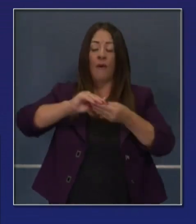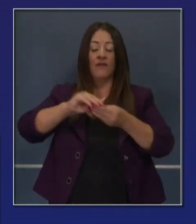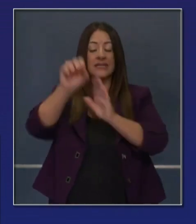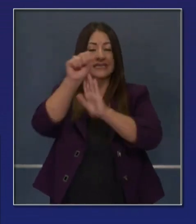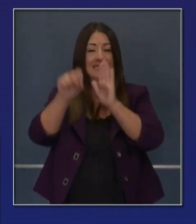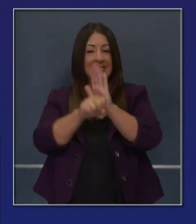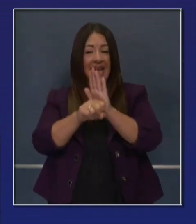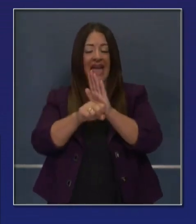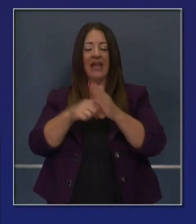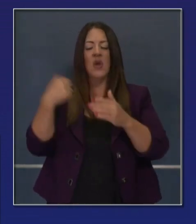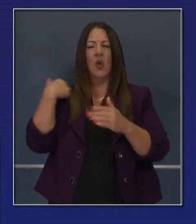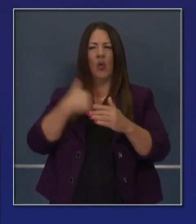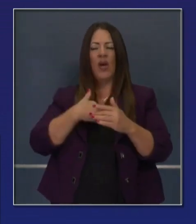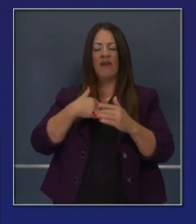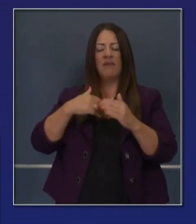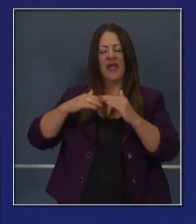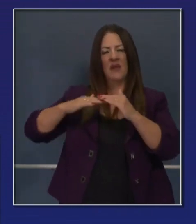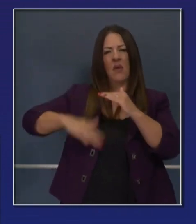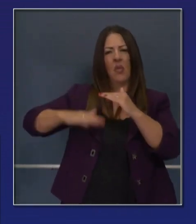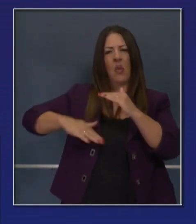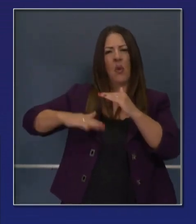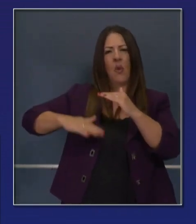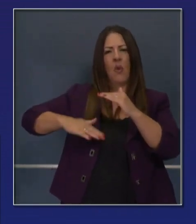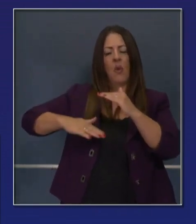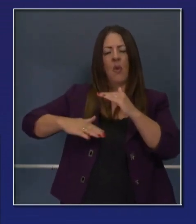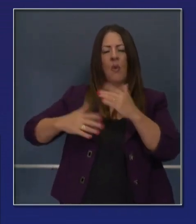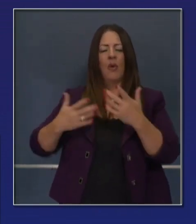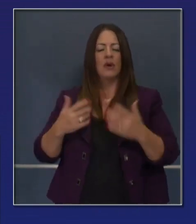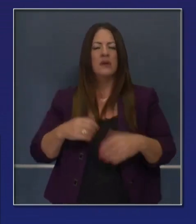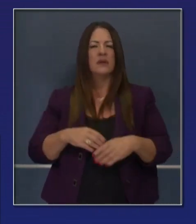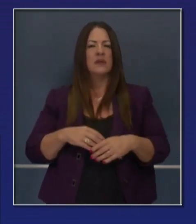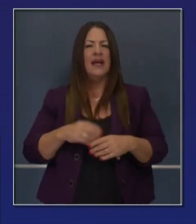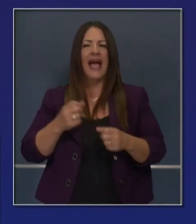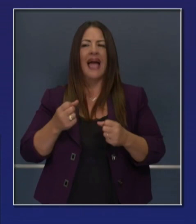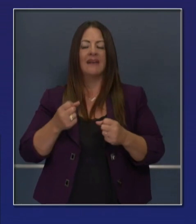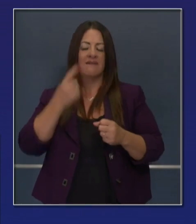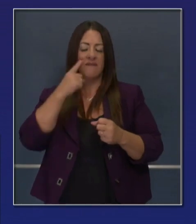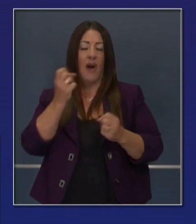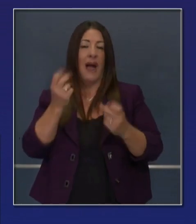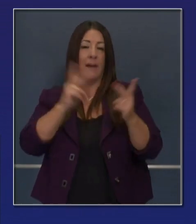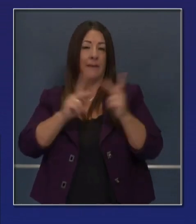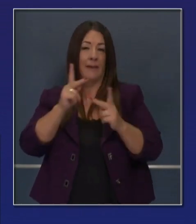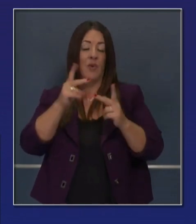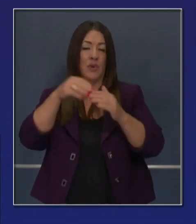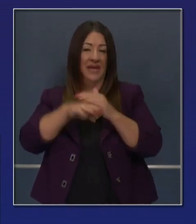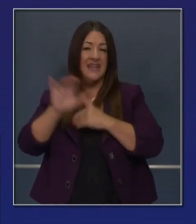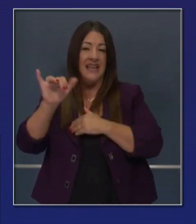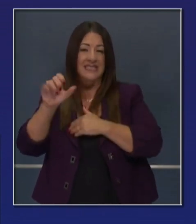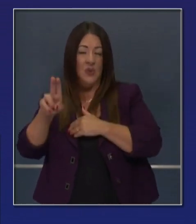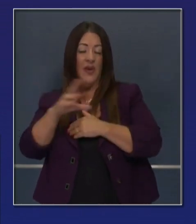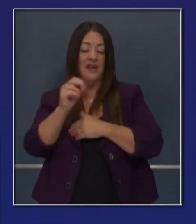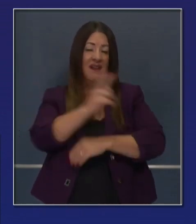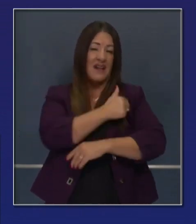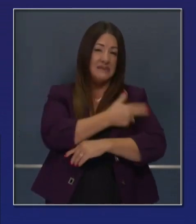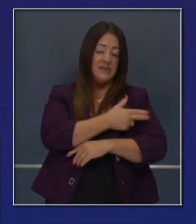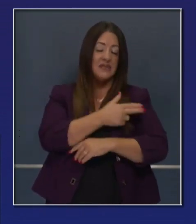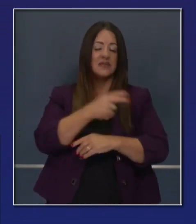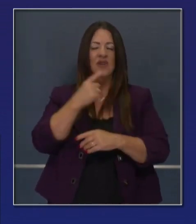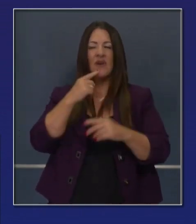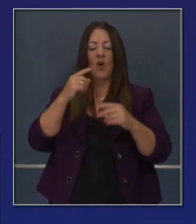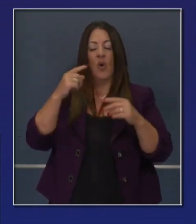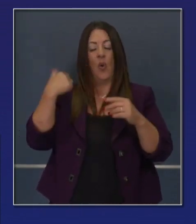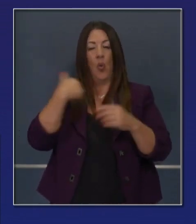we've been for quite some time in terms of total number of admissions in ICUs and hospitals. So